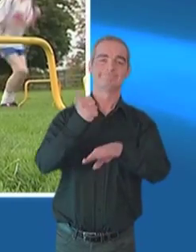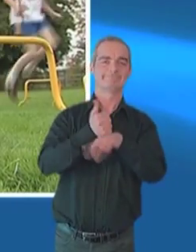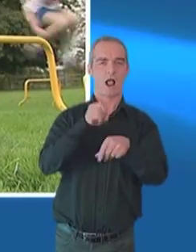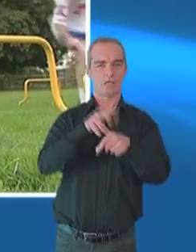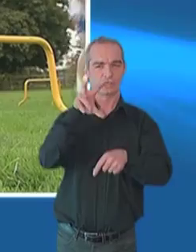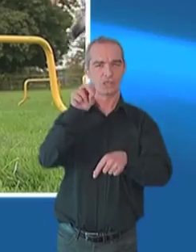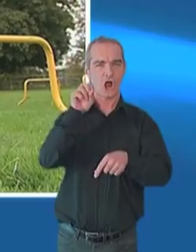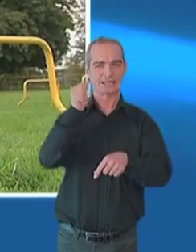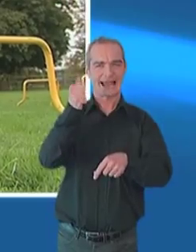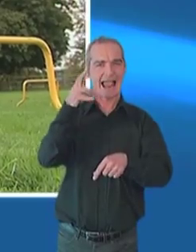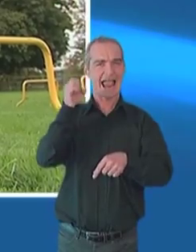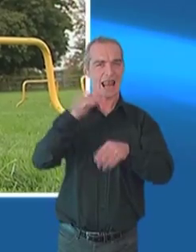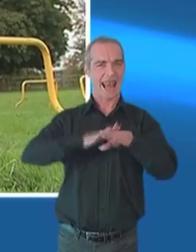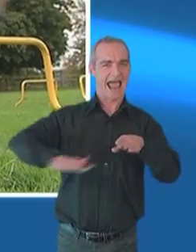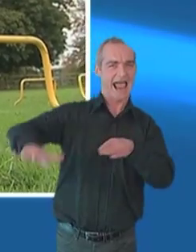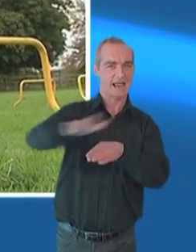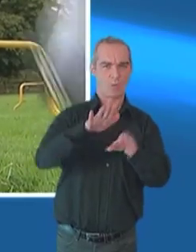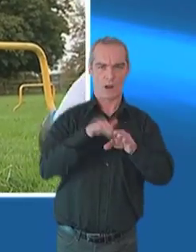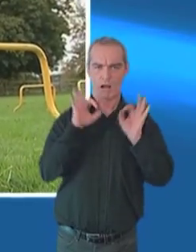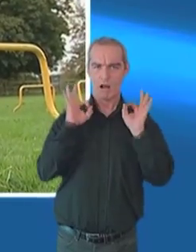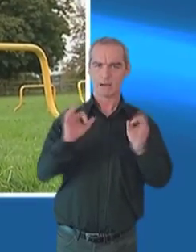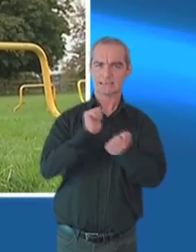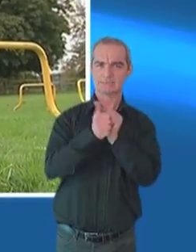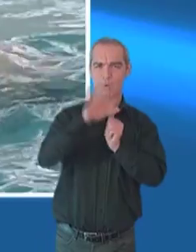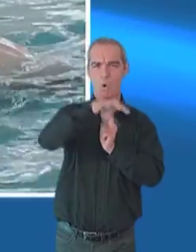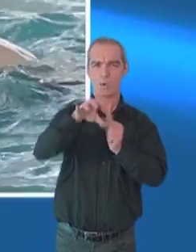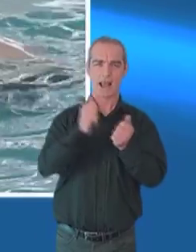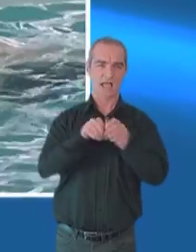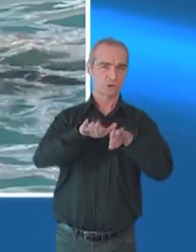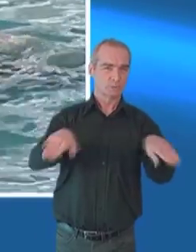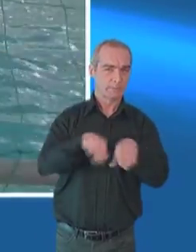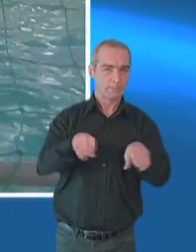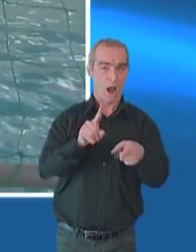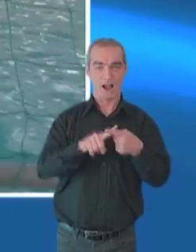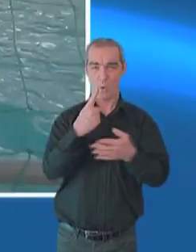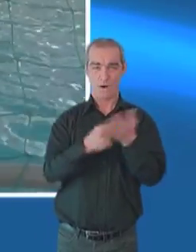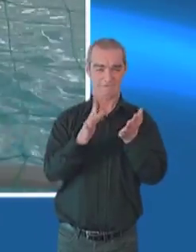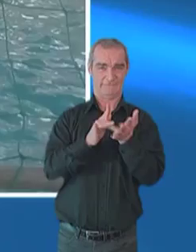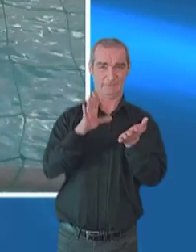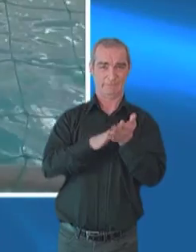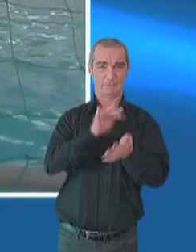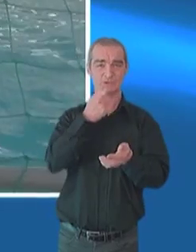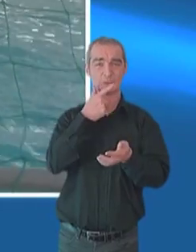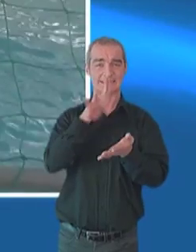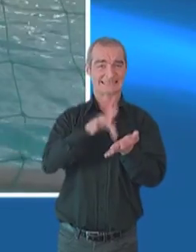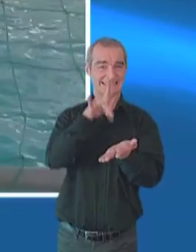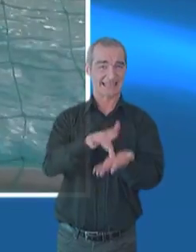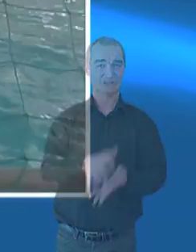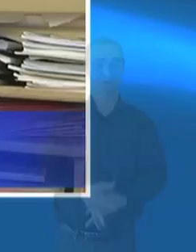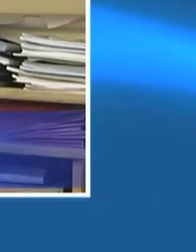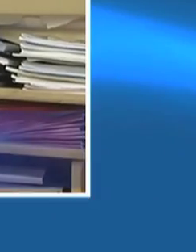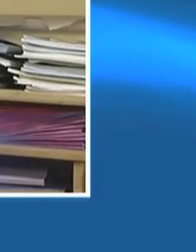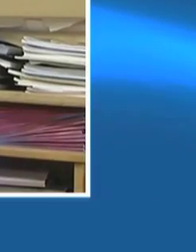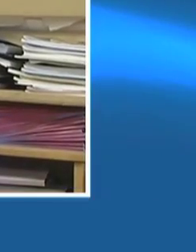a 30-acre parkland with excellent sporting facilities, including a swimming pool, and is within 15 minutes of Dublin city